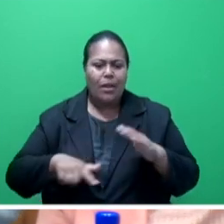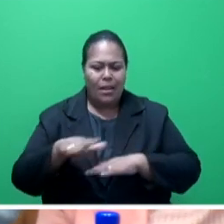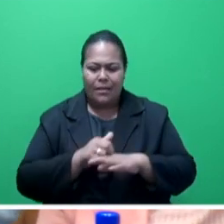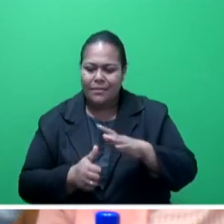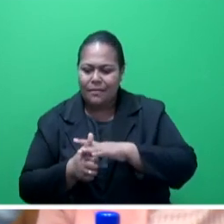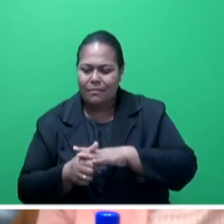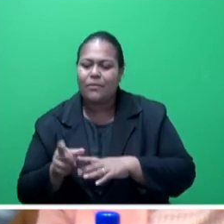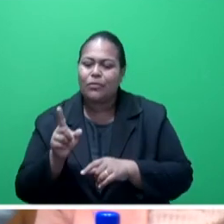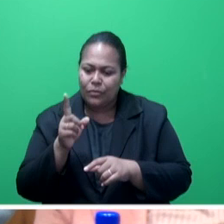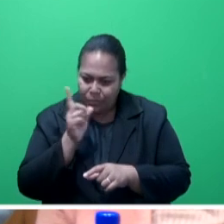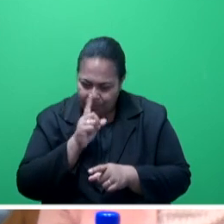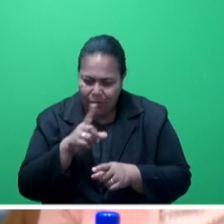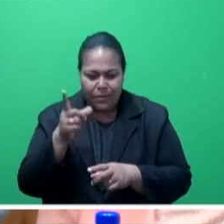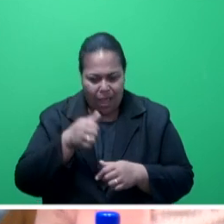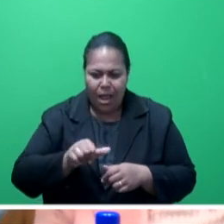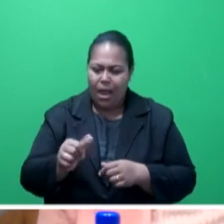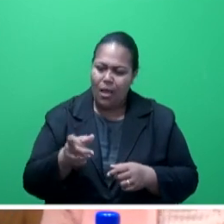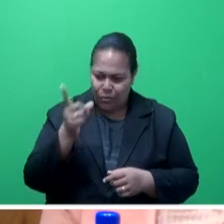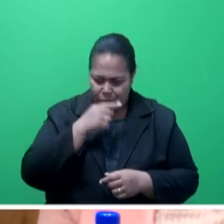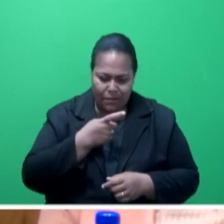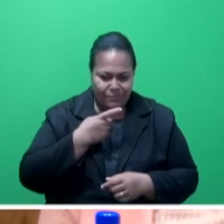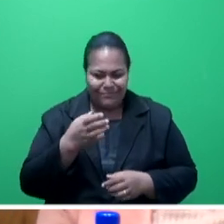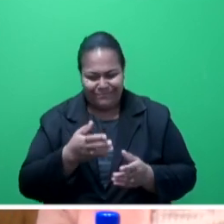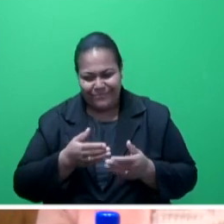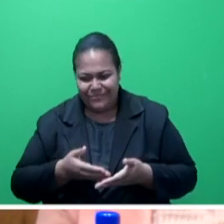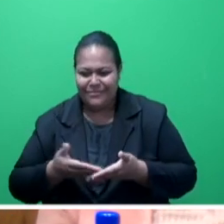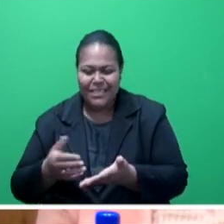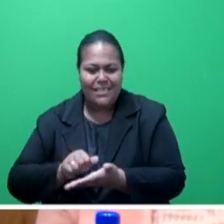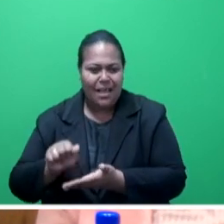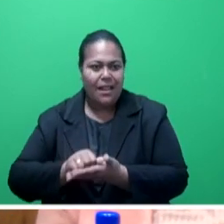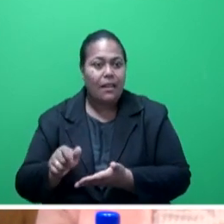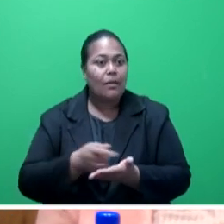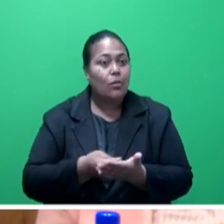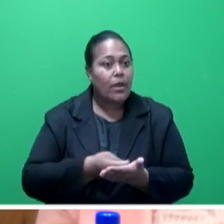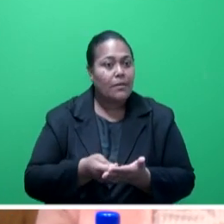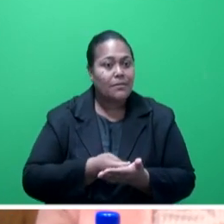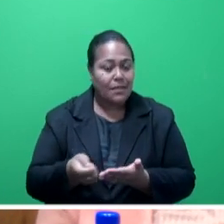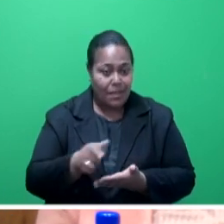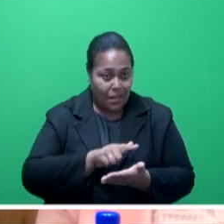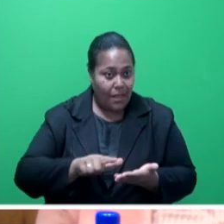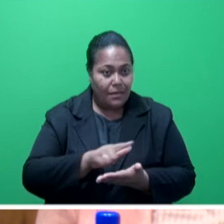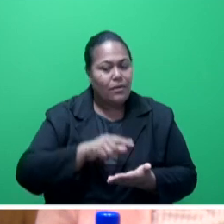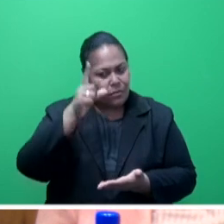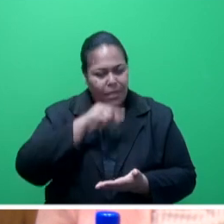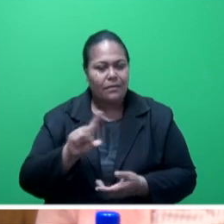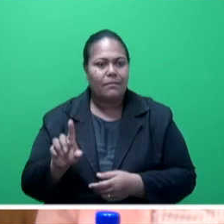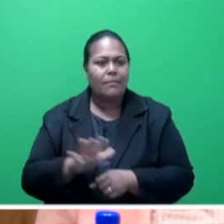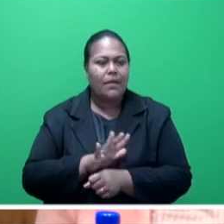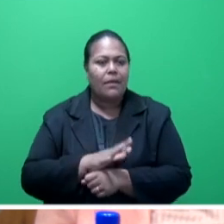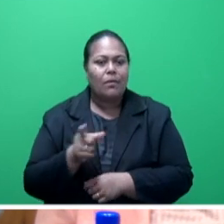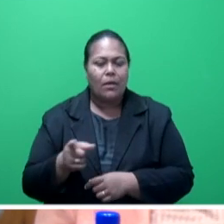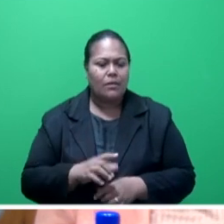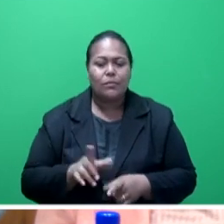It allows attractive lease terms to encourage more investment in such land, all of which is done with the best interests of the